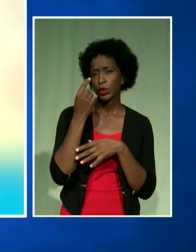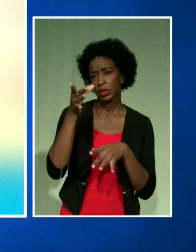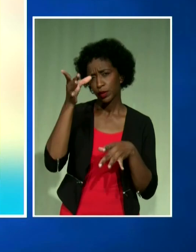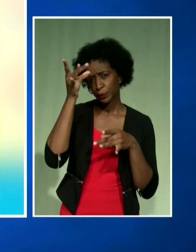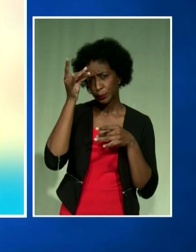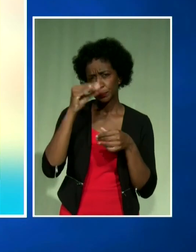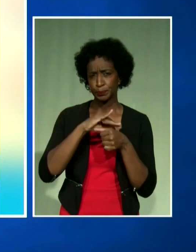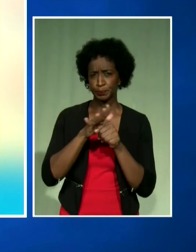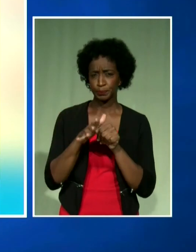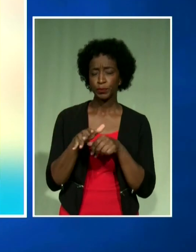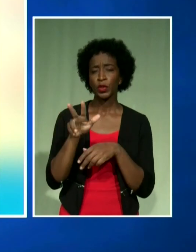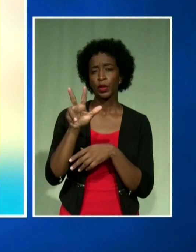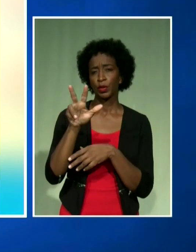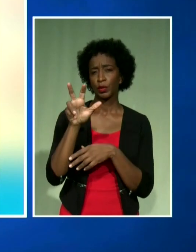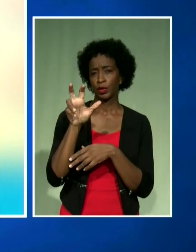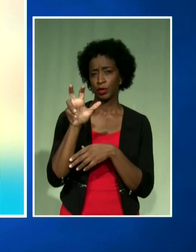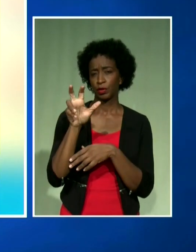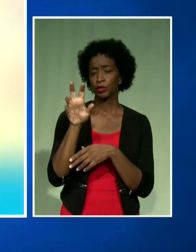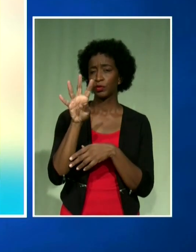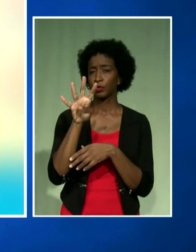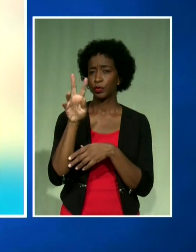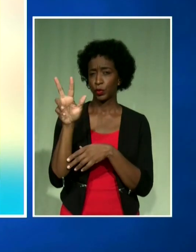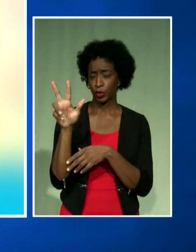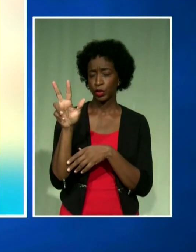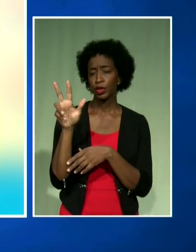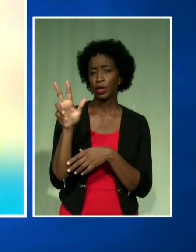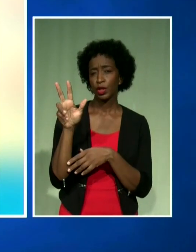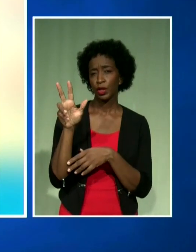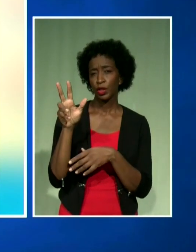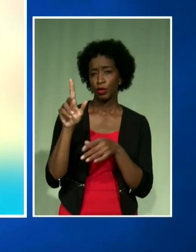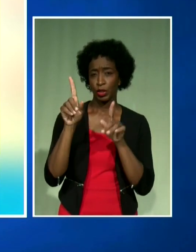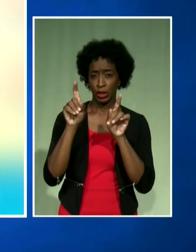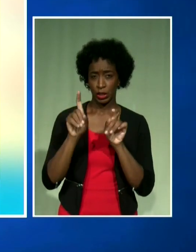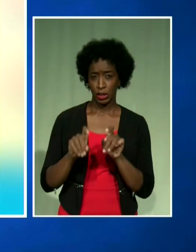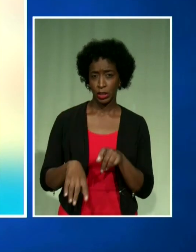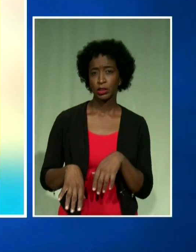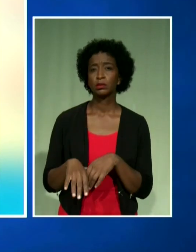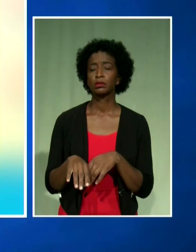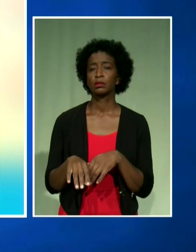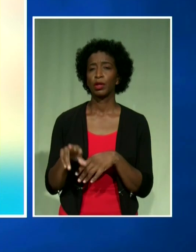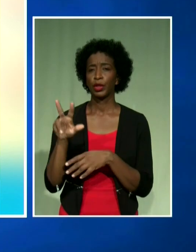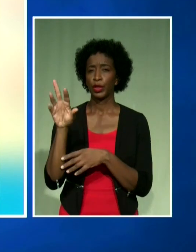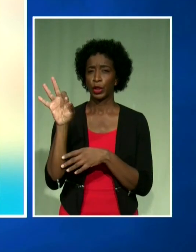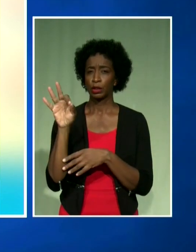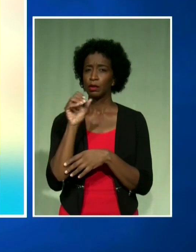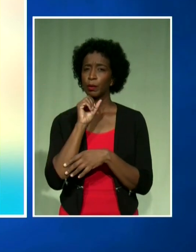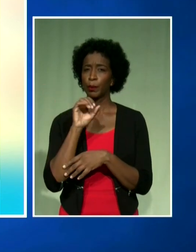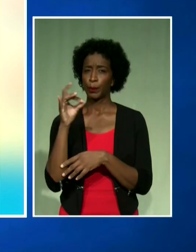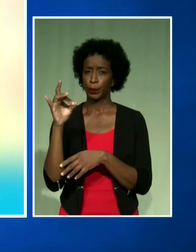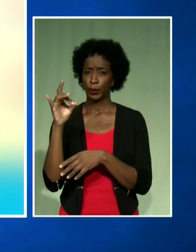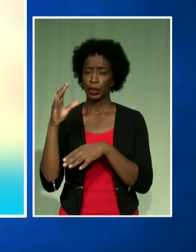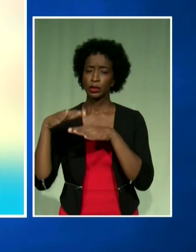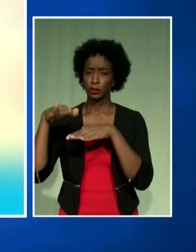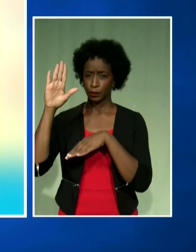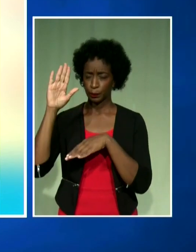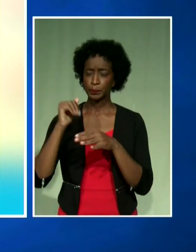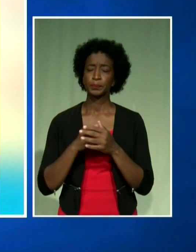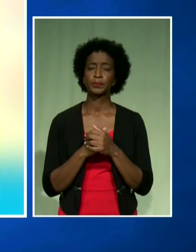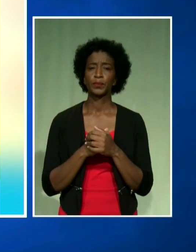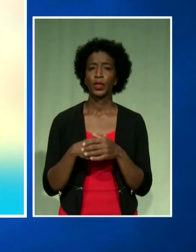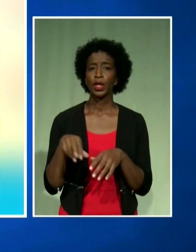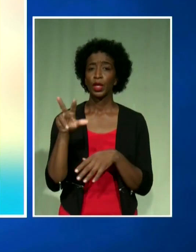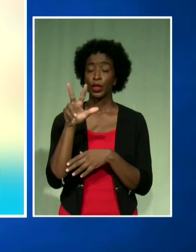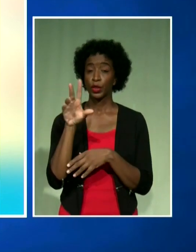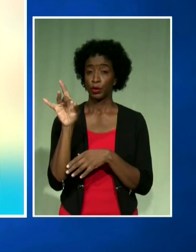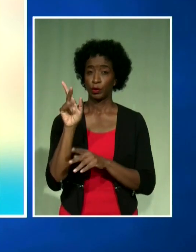cases comprise 7 people under the age of 18 and 39 who are 18 years and older. 38 people are in isolation